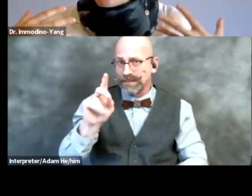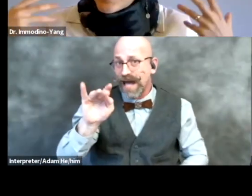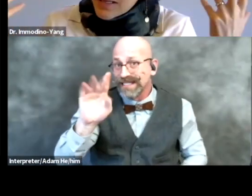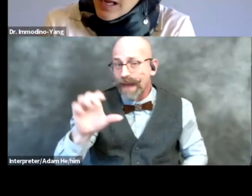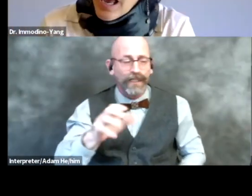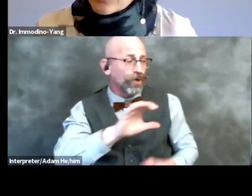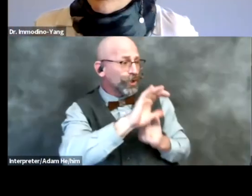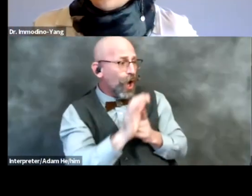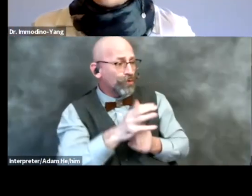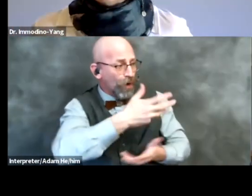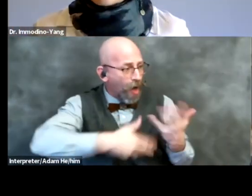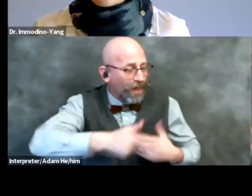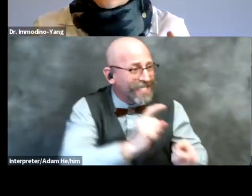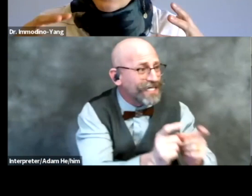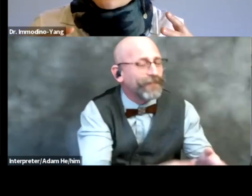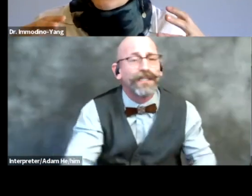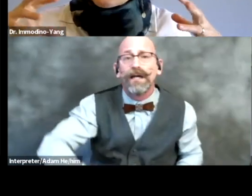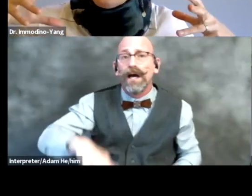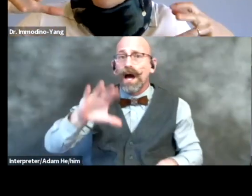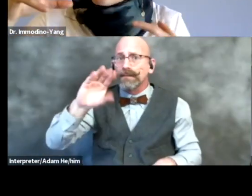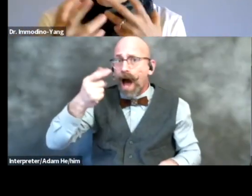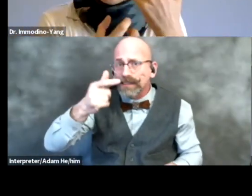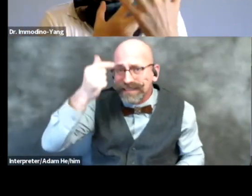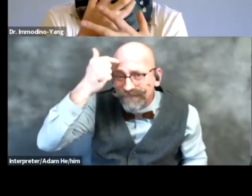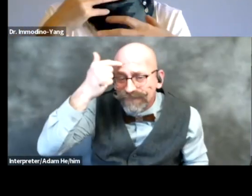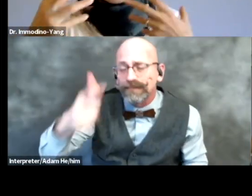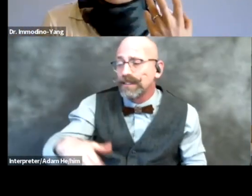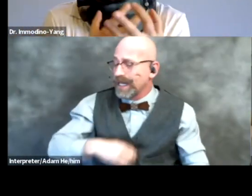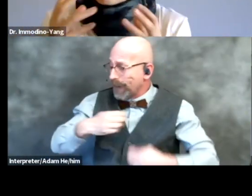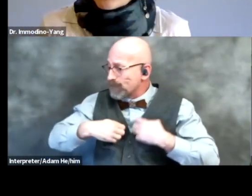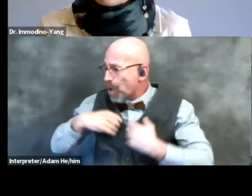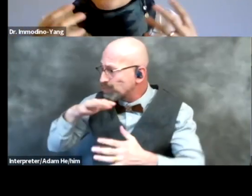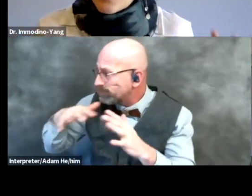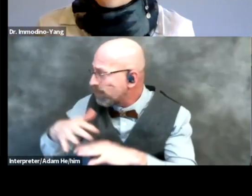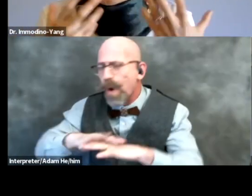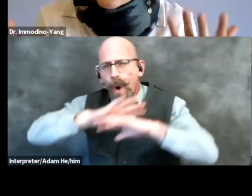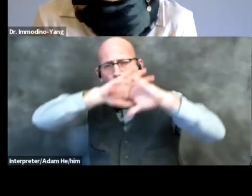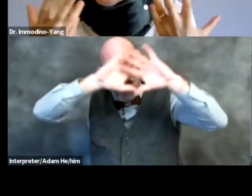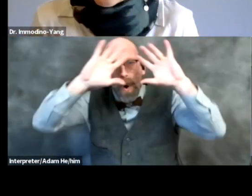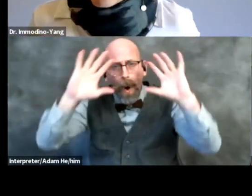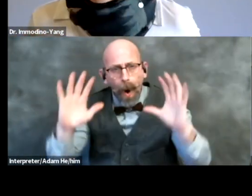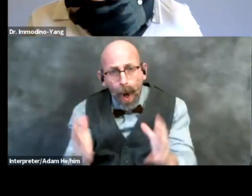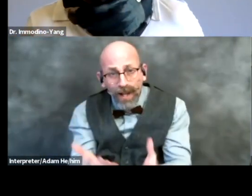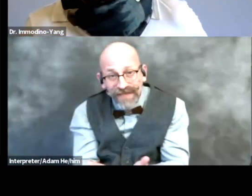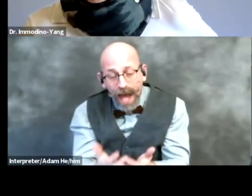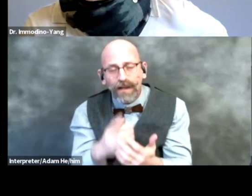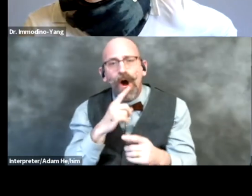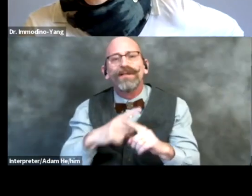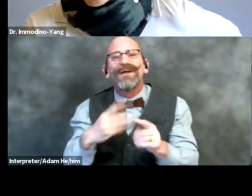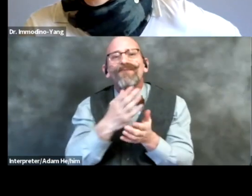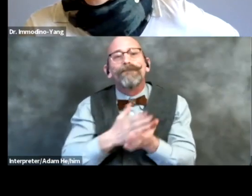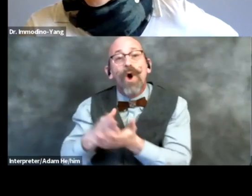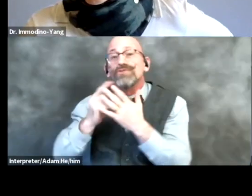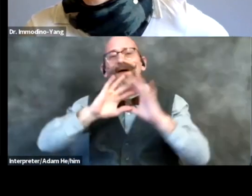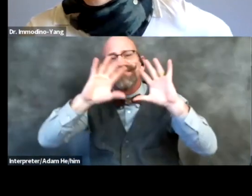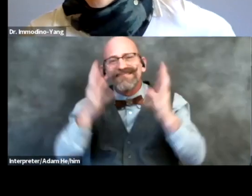cognitive aspects and emotional aspects are all just different dimensions of the same dynamic system. I don't see